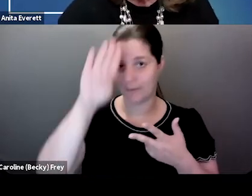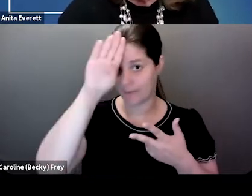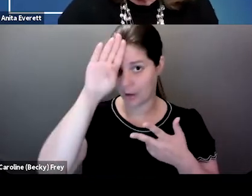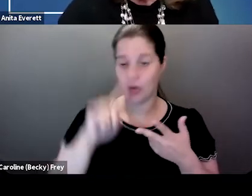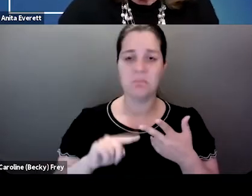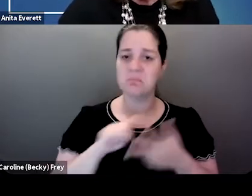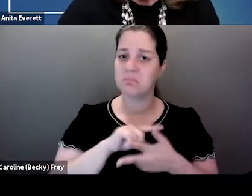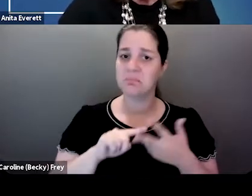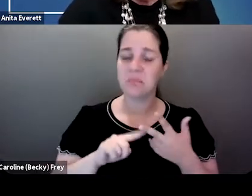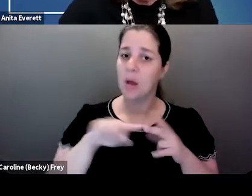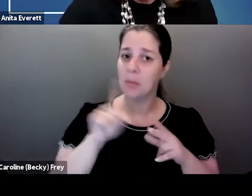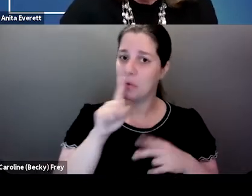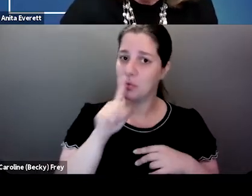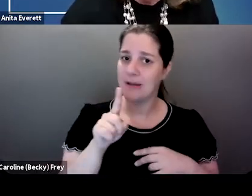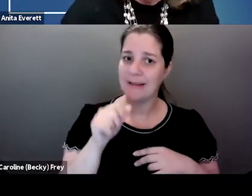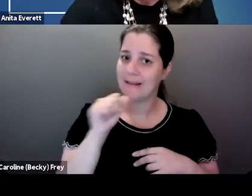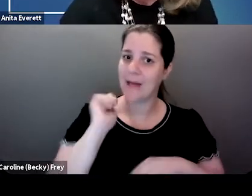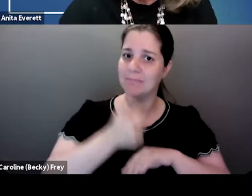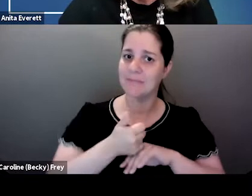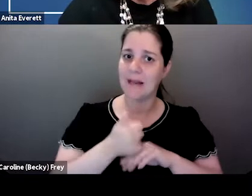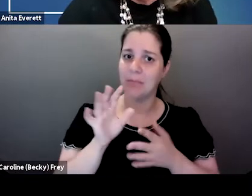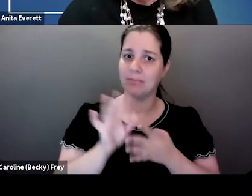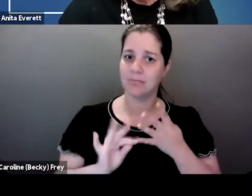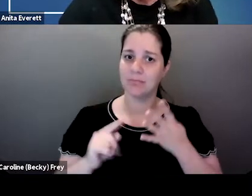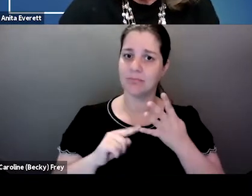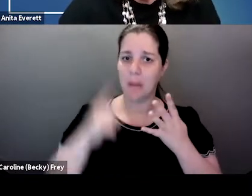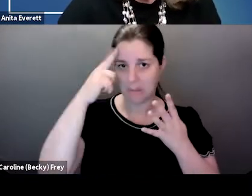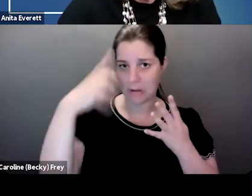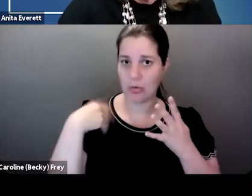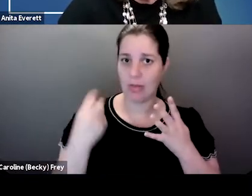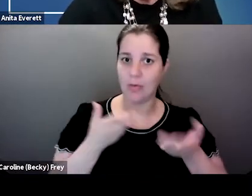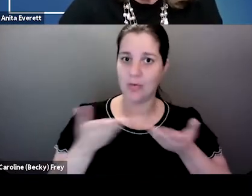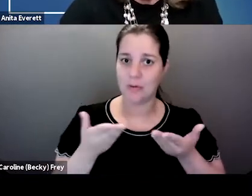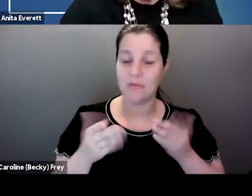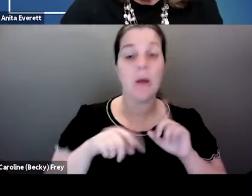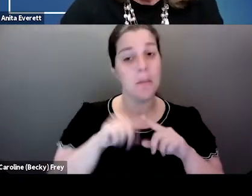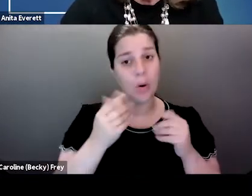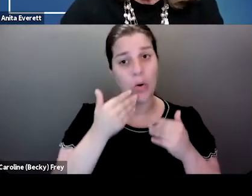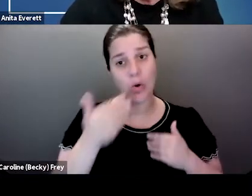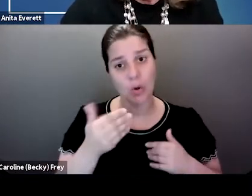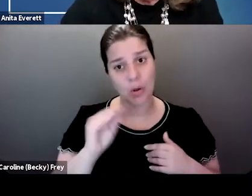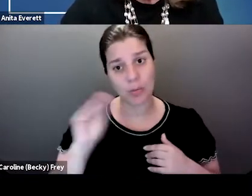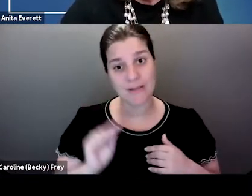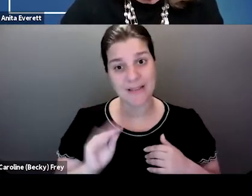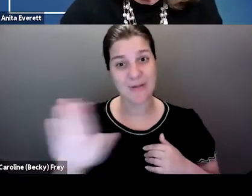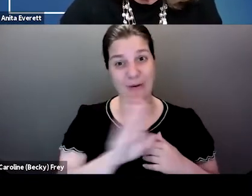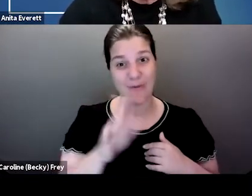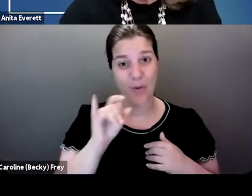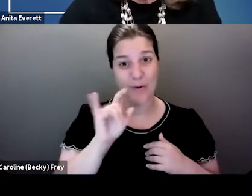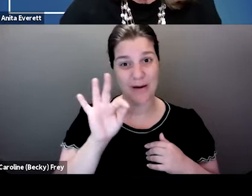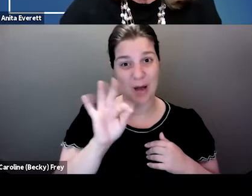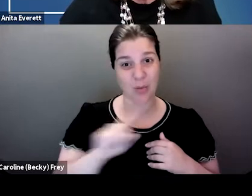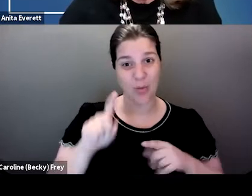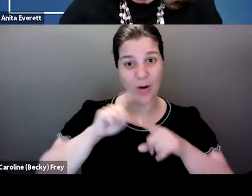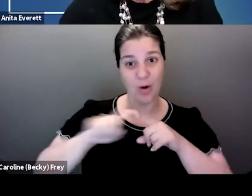not really set up for the most part to respond to mental health services, although a good proportion of their calls relate to mental health